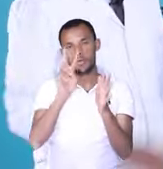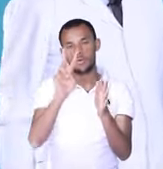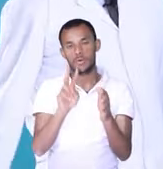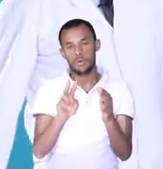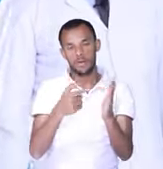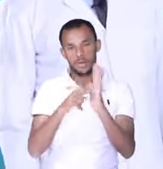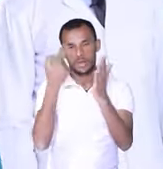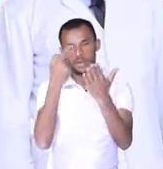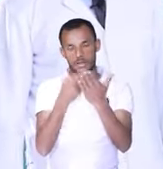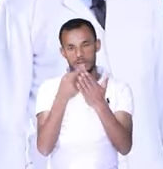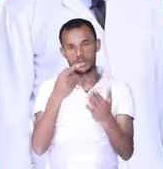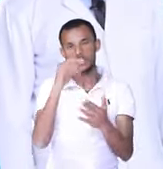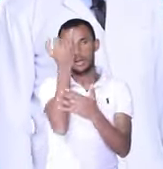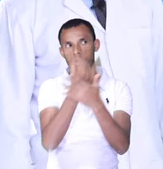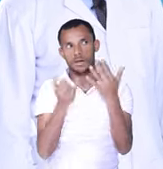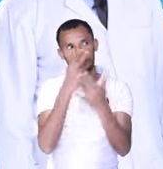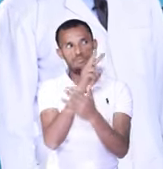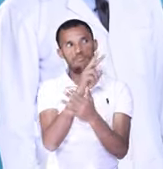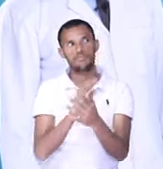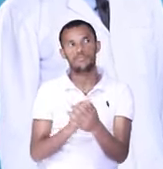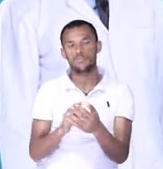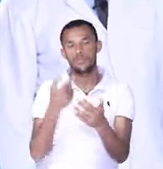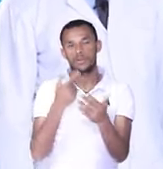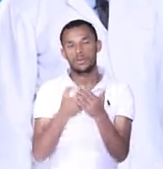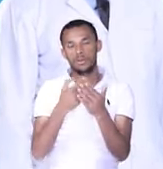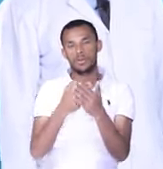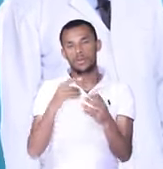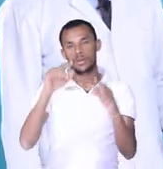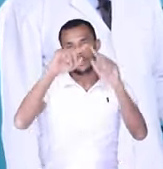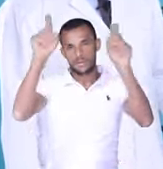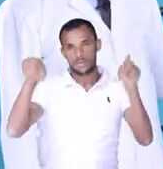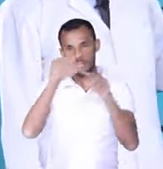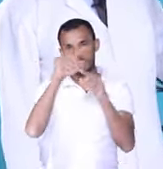By indicating this diagram or this table,